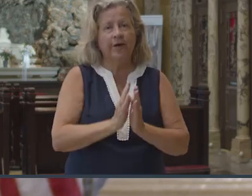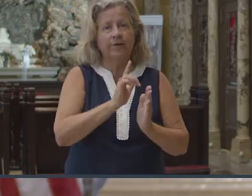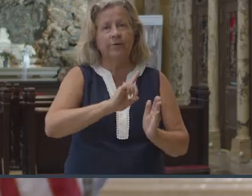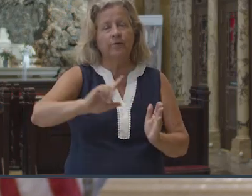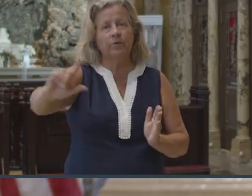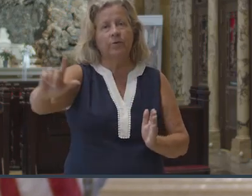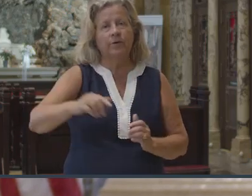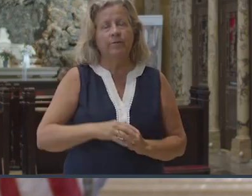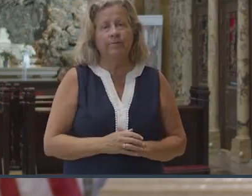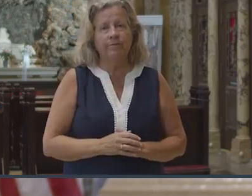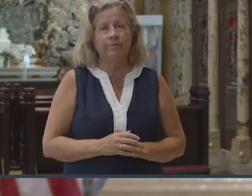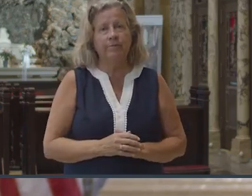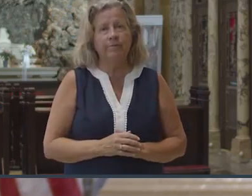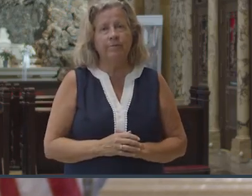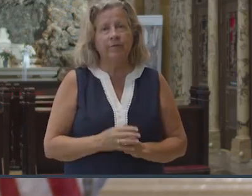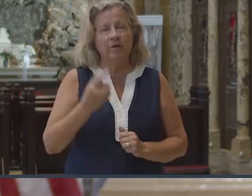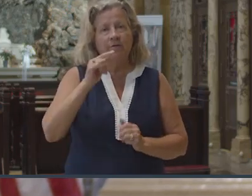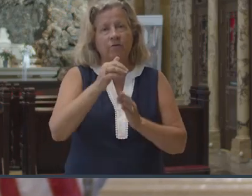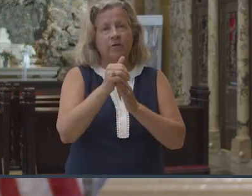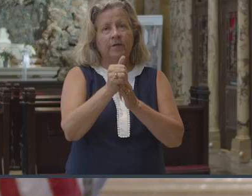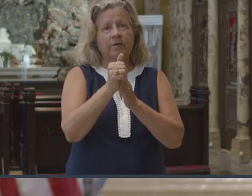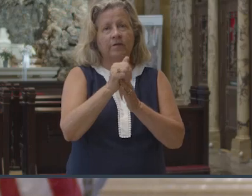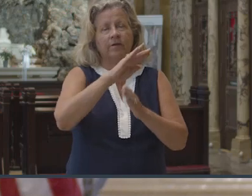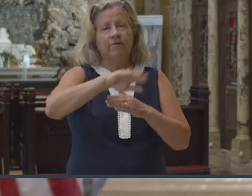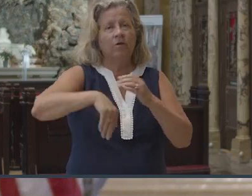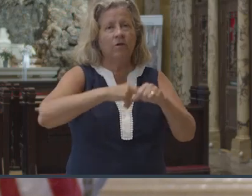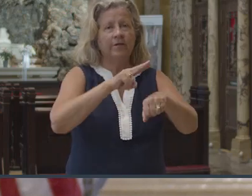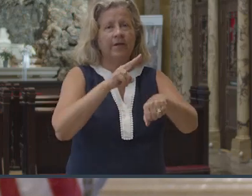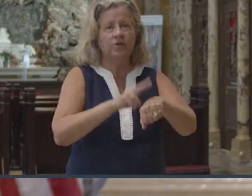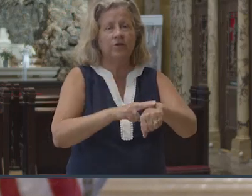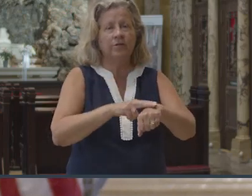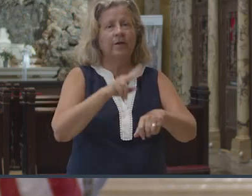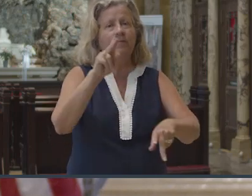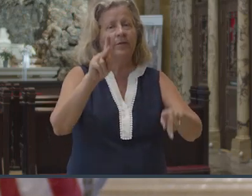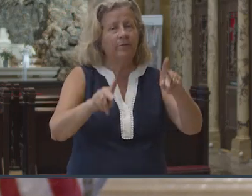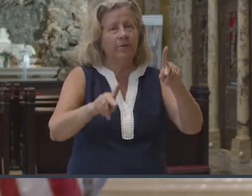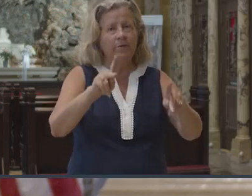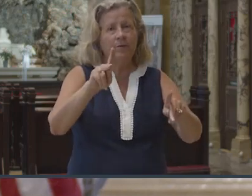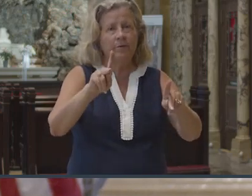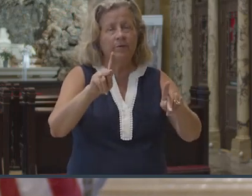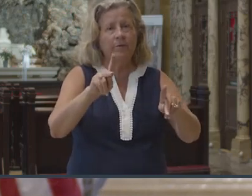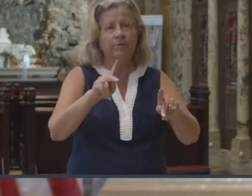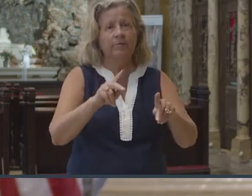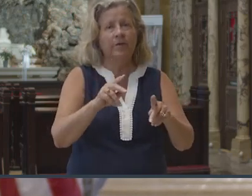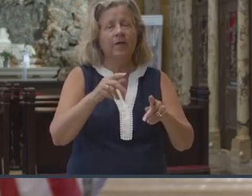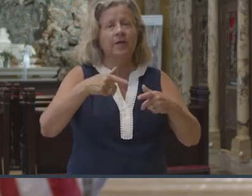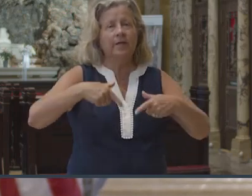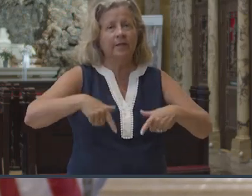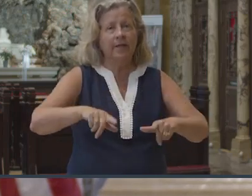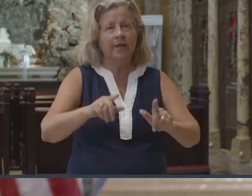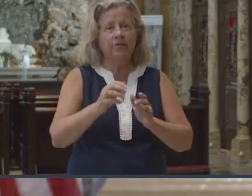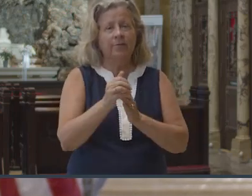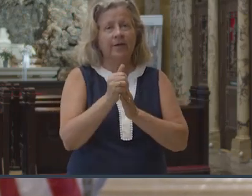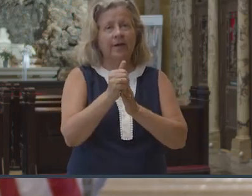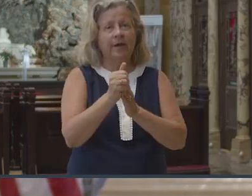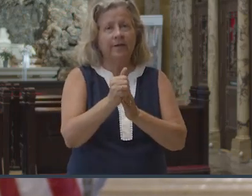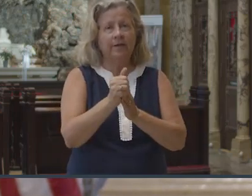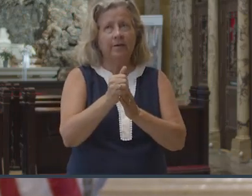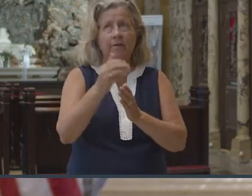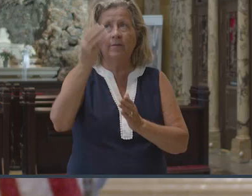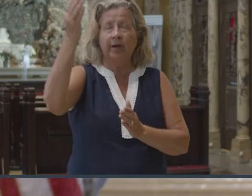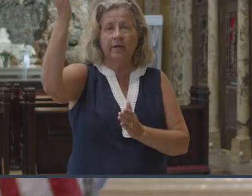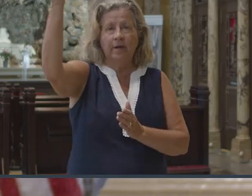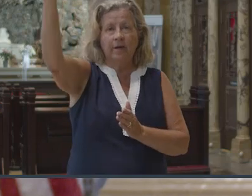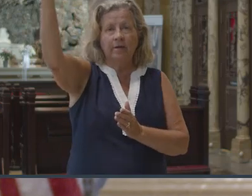prayer. For leaders of all nations and peoples, may they be guided by the Almighty in the